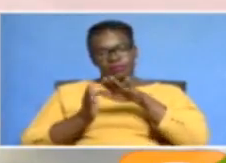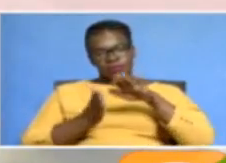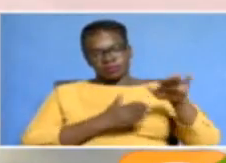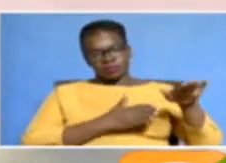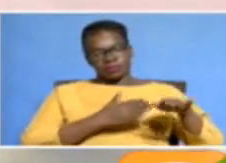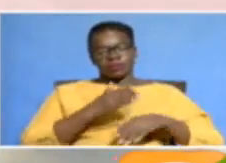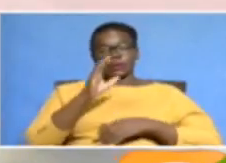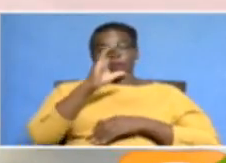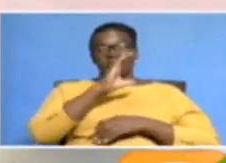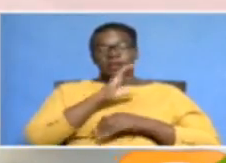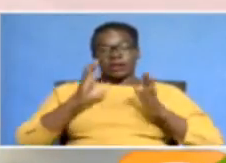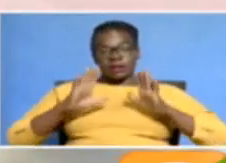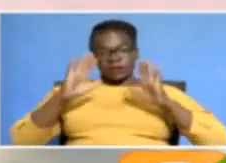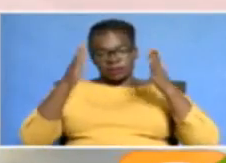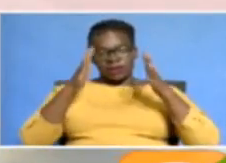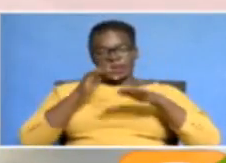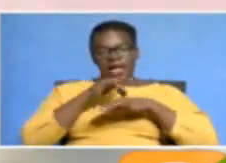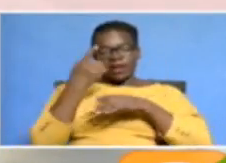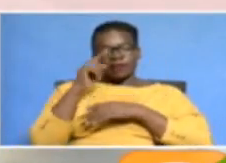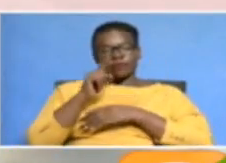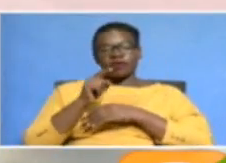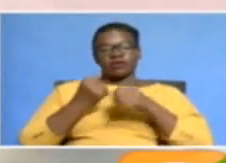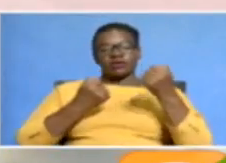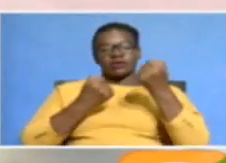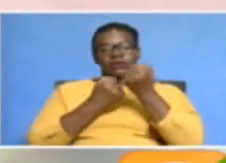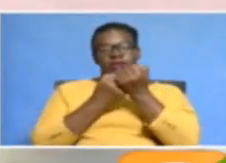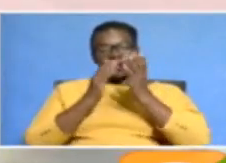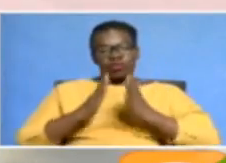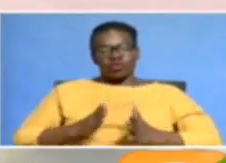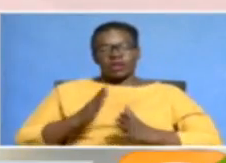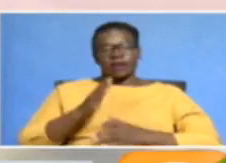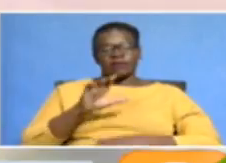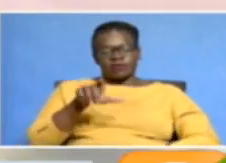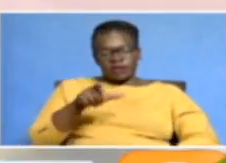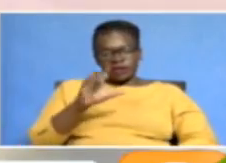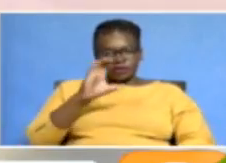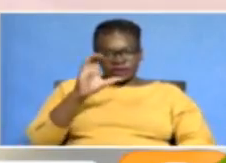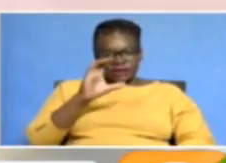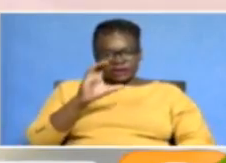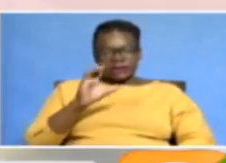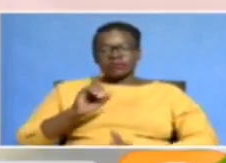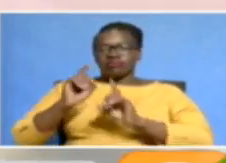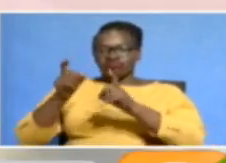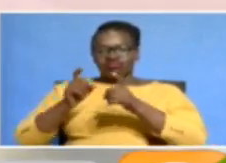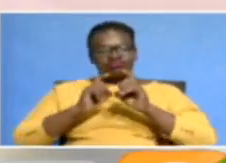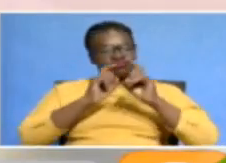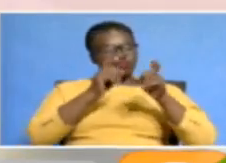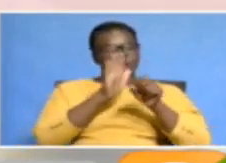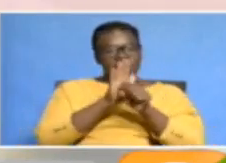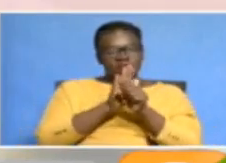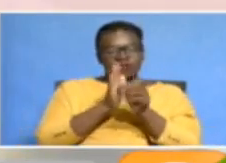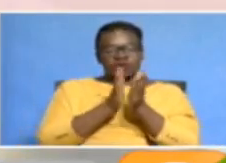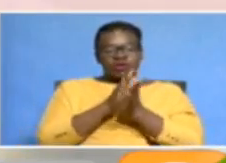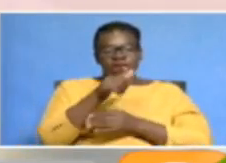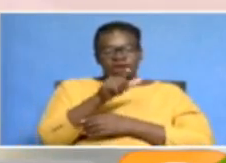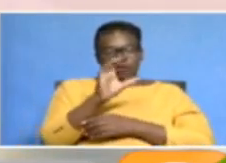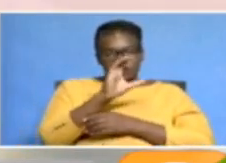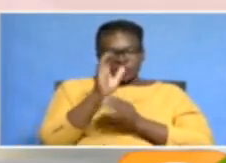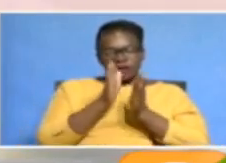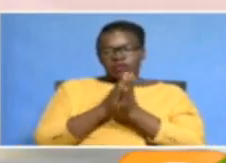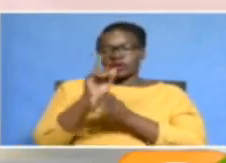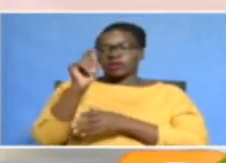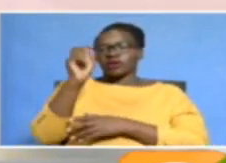Well, Christmas comes early for hundreds of fans of Radio Citizen who are today awarded several prizes courtesy of Radio Citizen in partnership with Total, Go